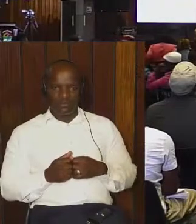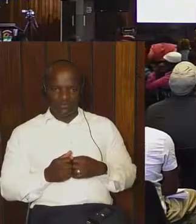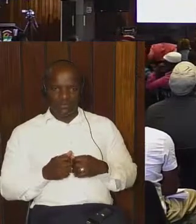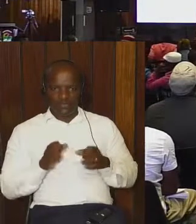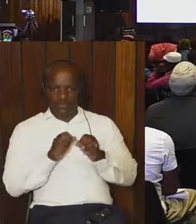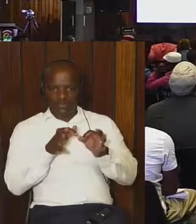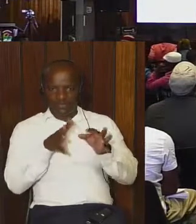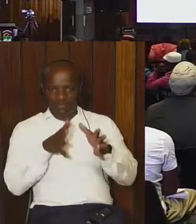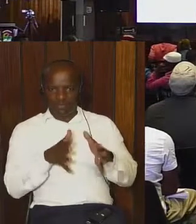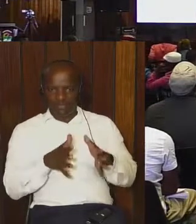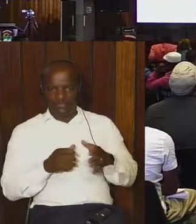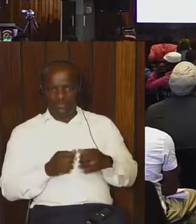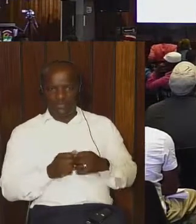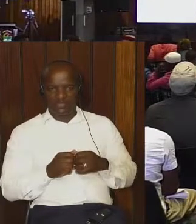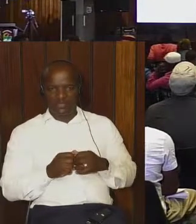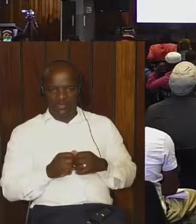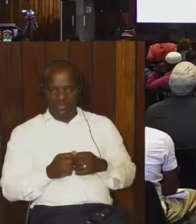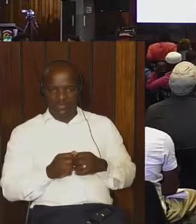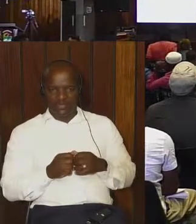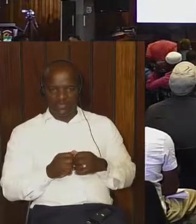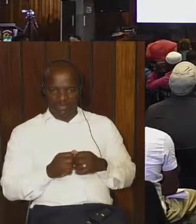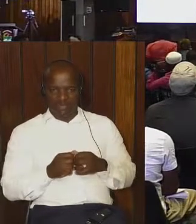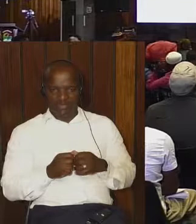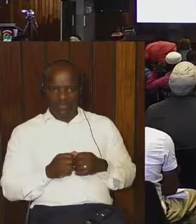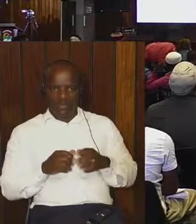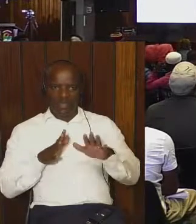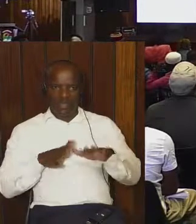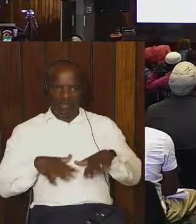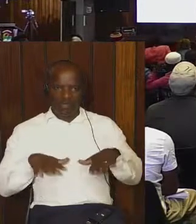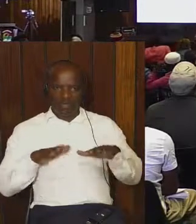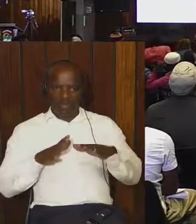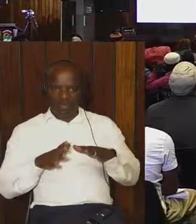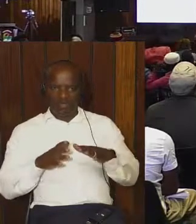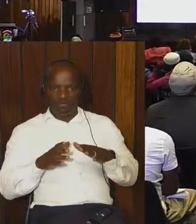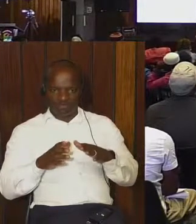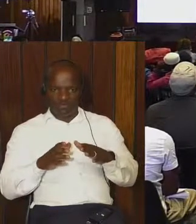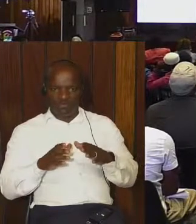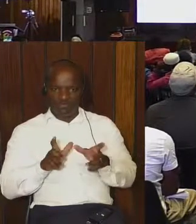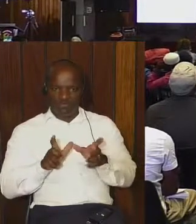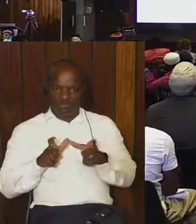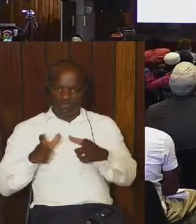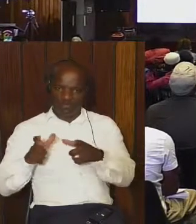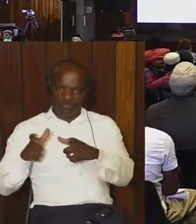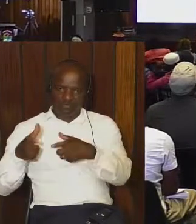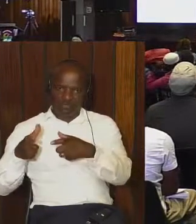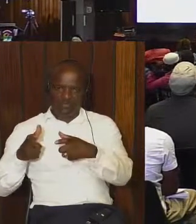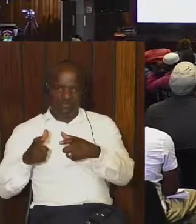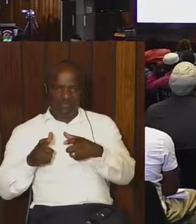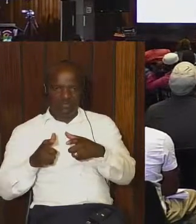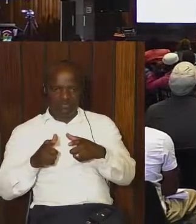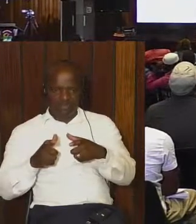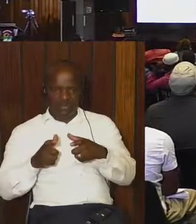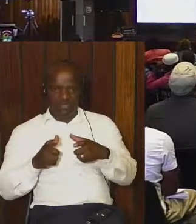Chairperson, and all protocols observed. Mine is,